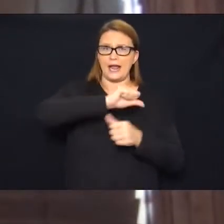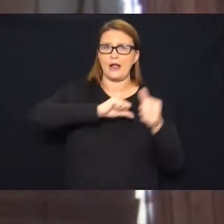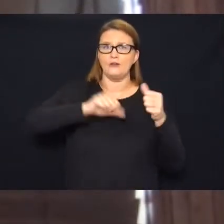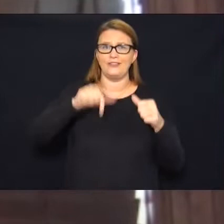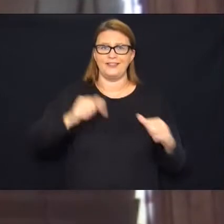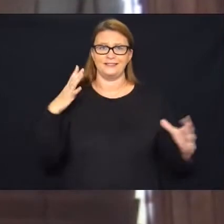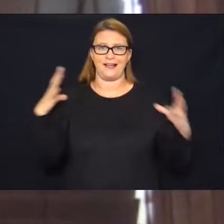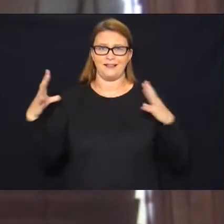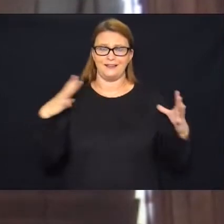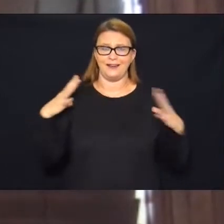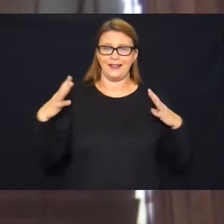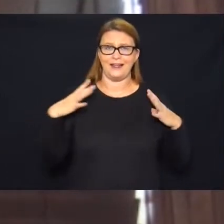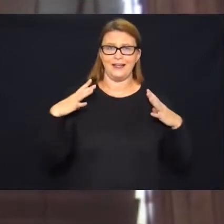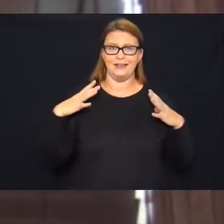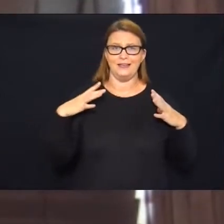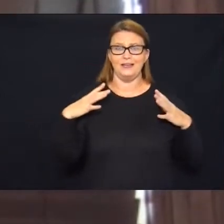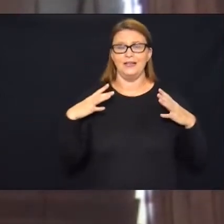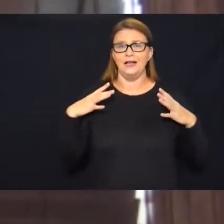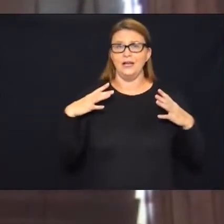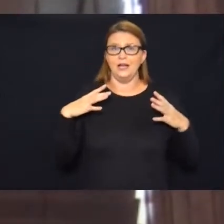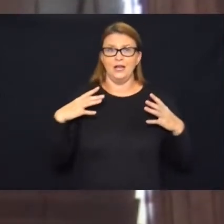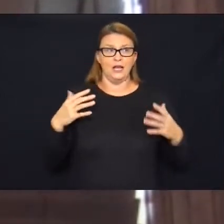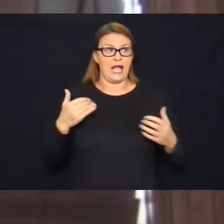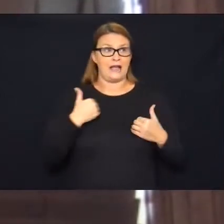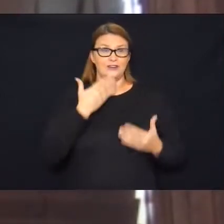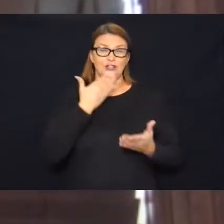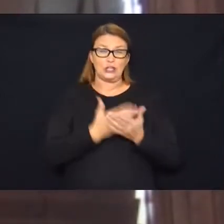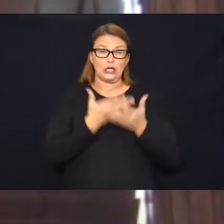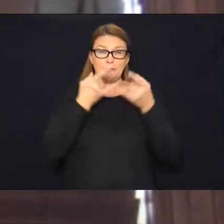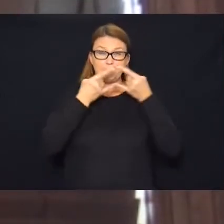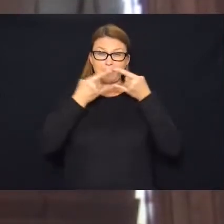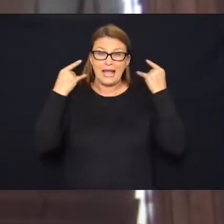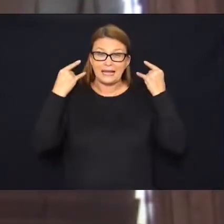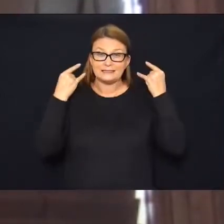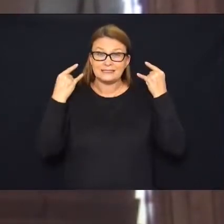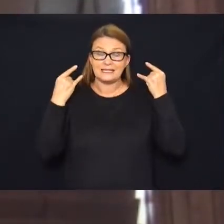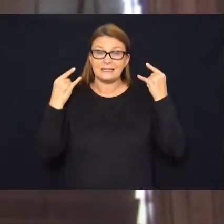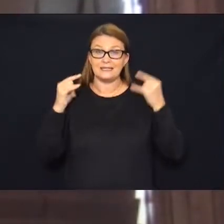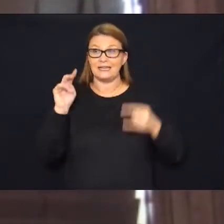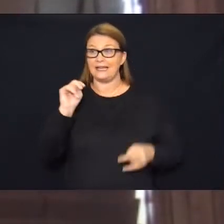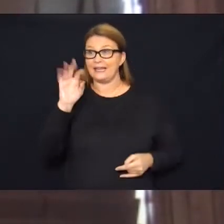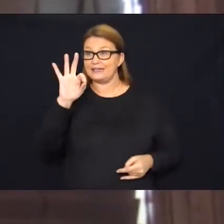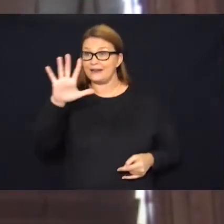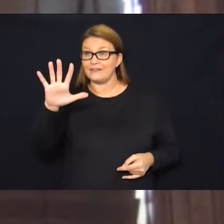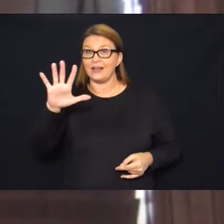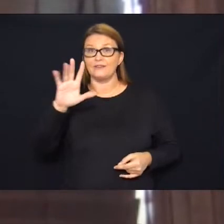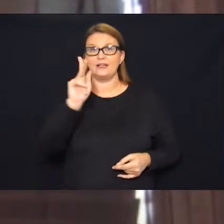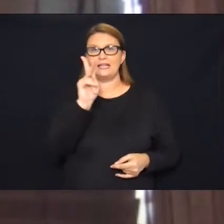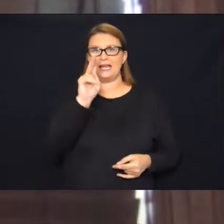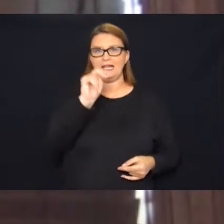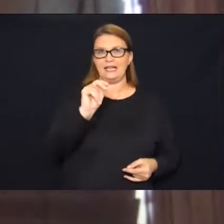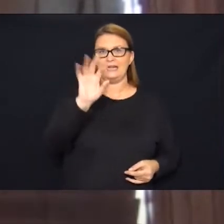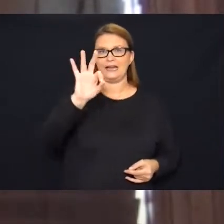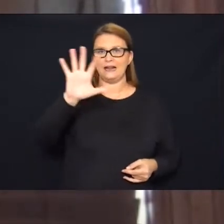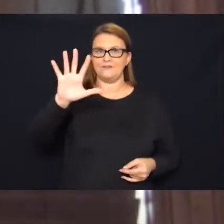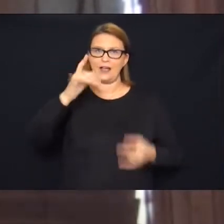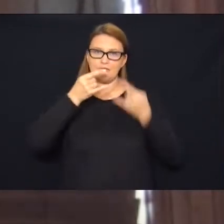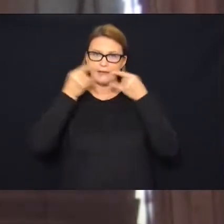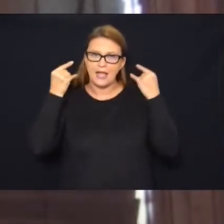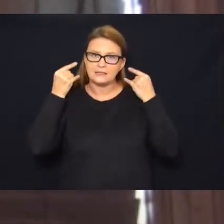holiday season, wearing higher quality masks. You can get N95 or KN95 masks that are